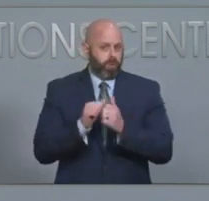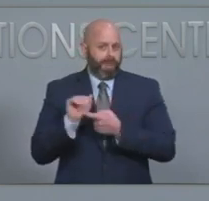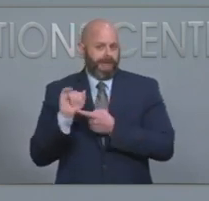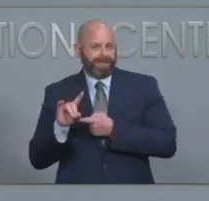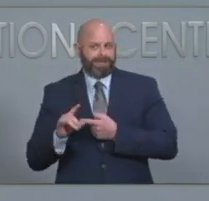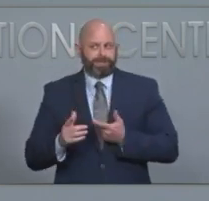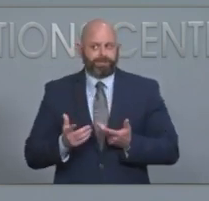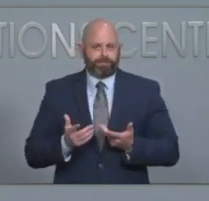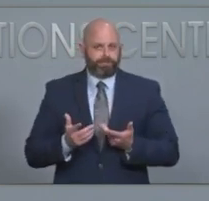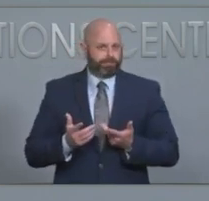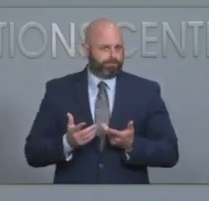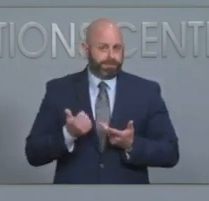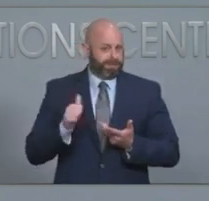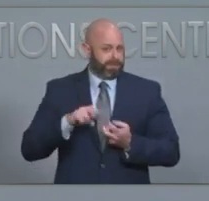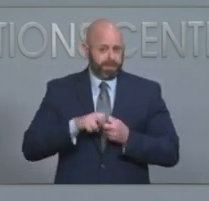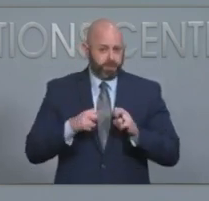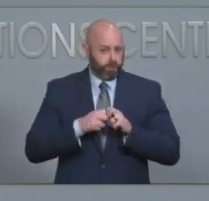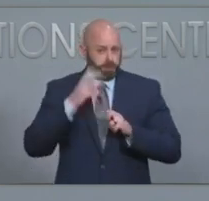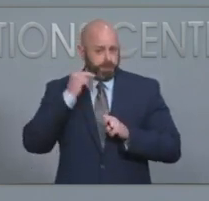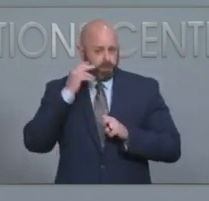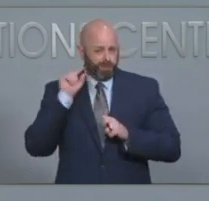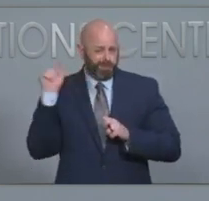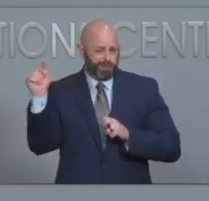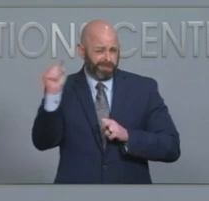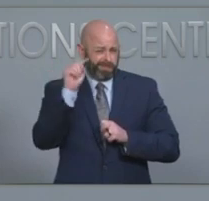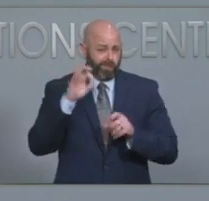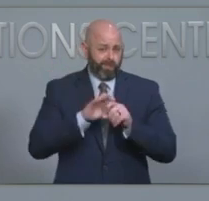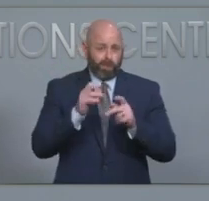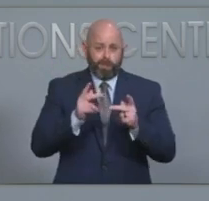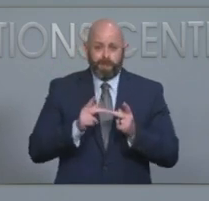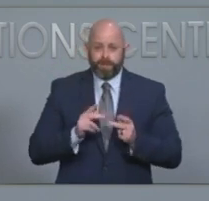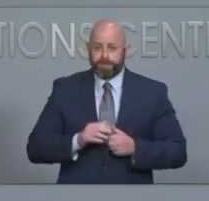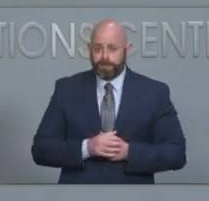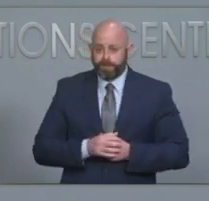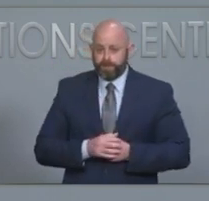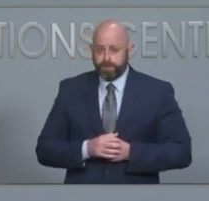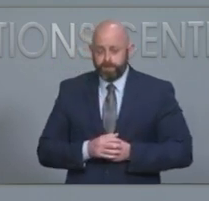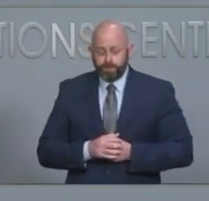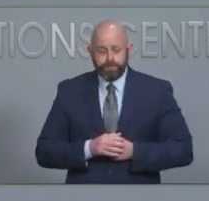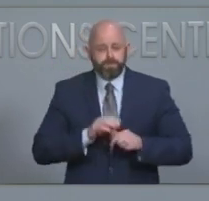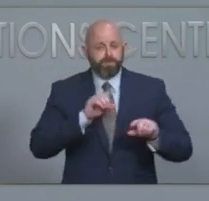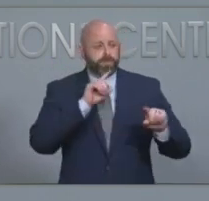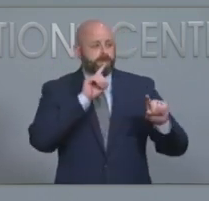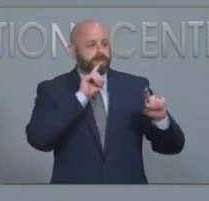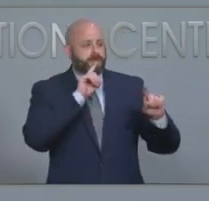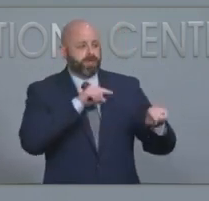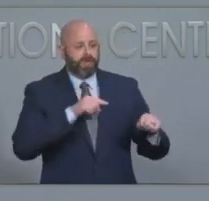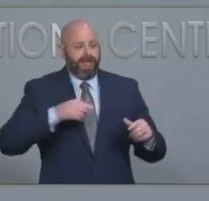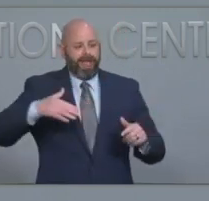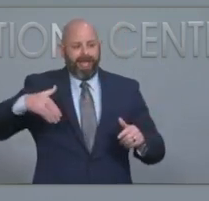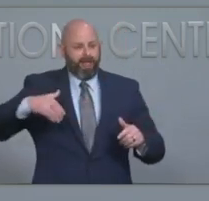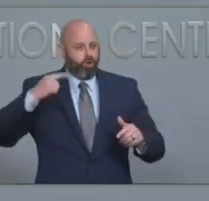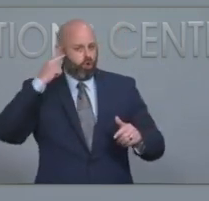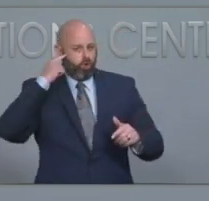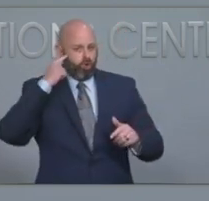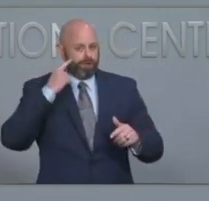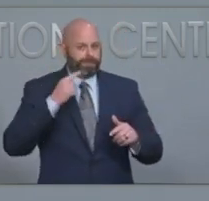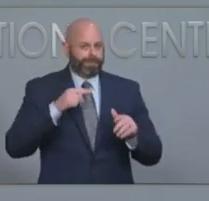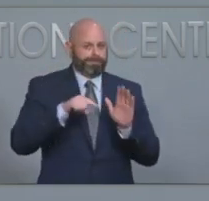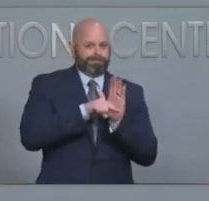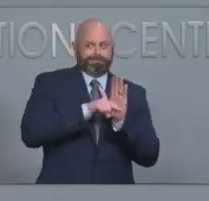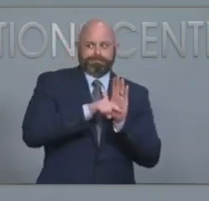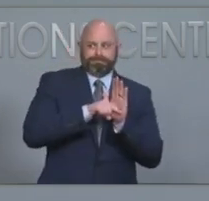shown at any of the precinct polls, places that you know of in the state? We have not heard any reports for Election Day in